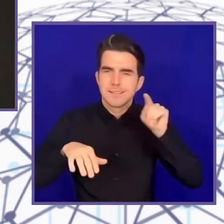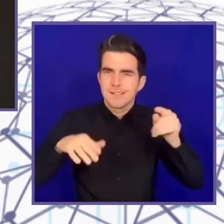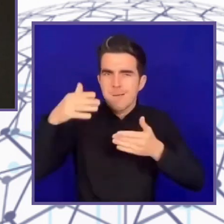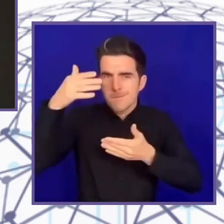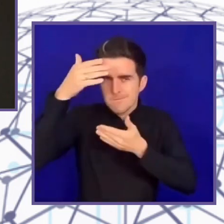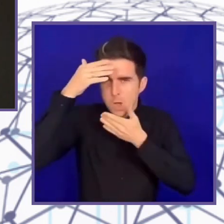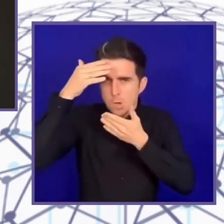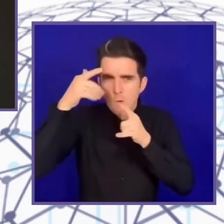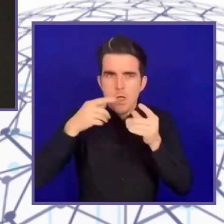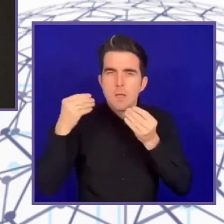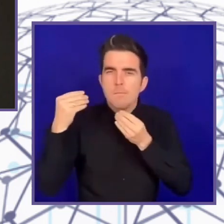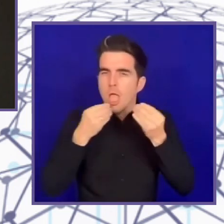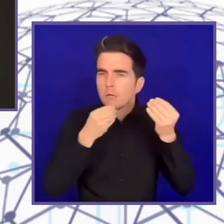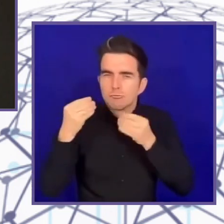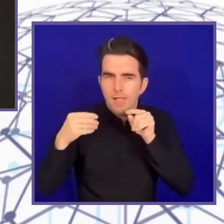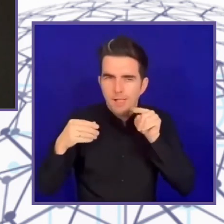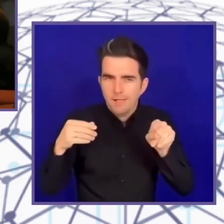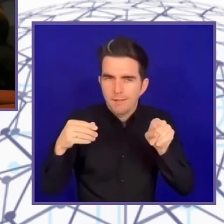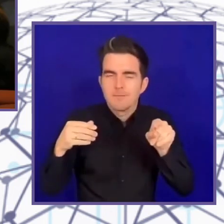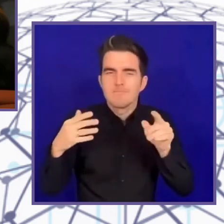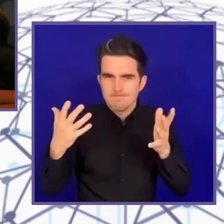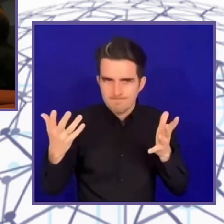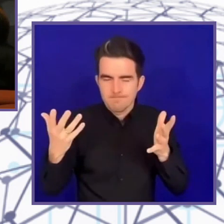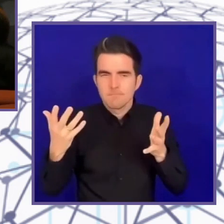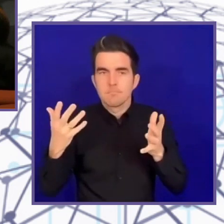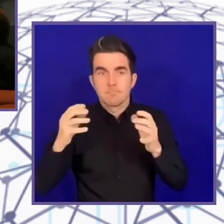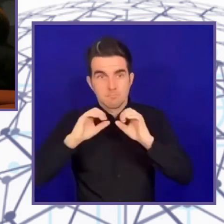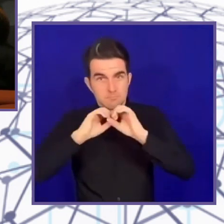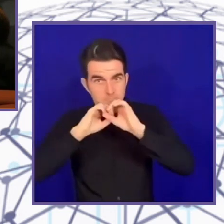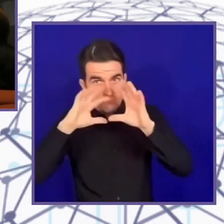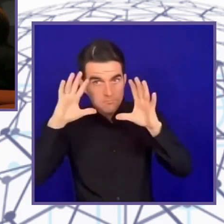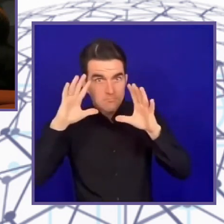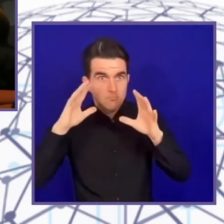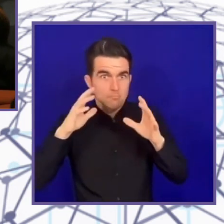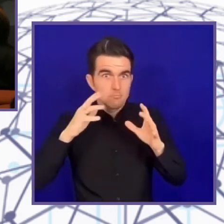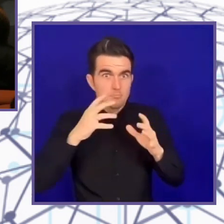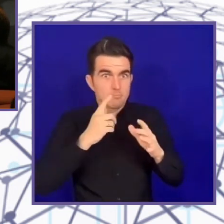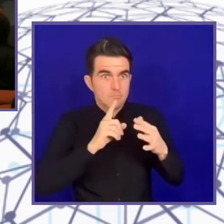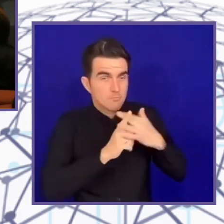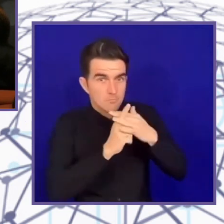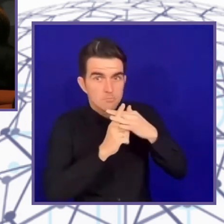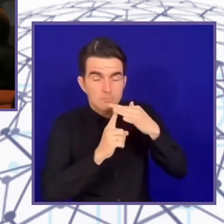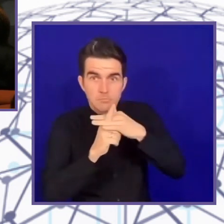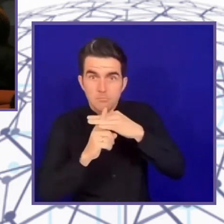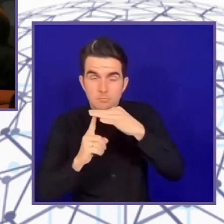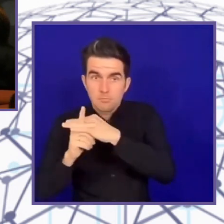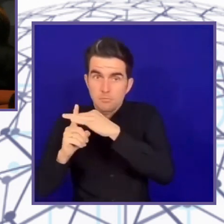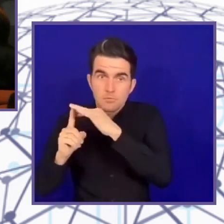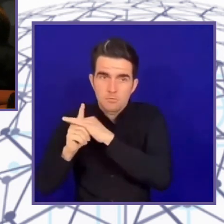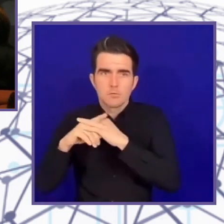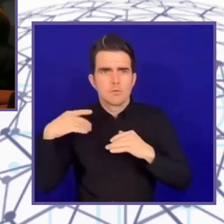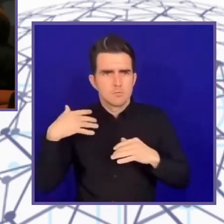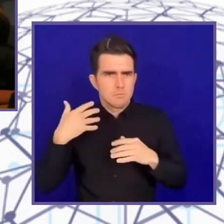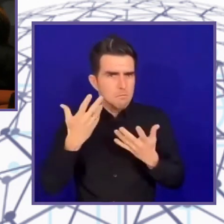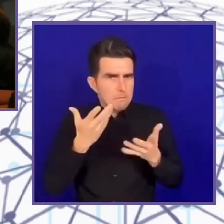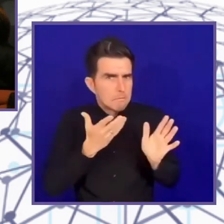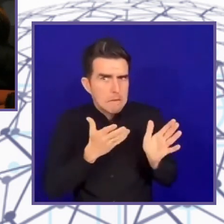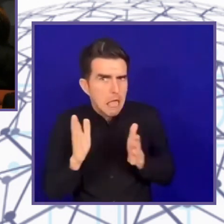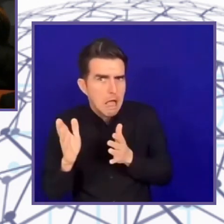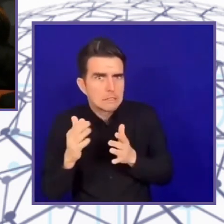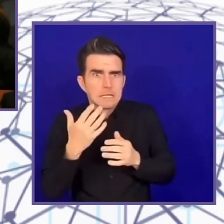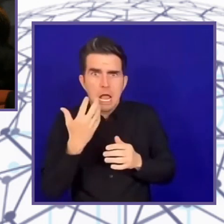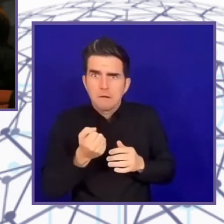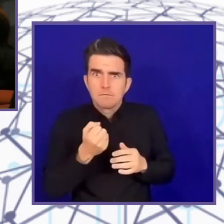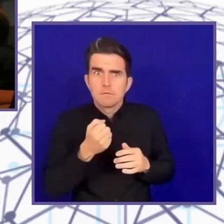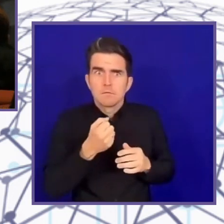Hub, with the support of FCDO, that will take cognizance of such humanitarian